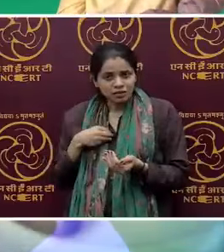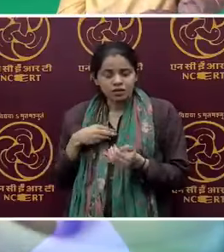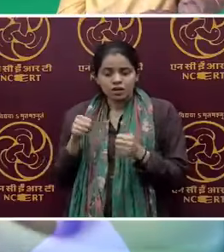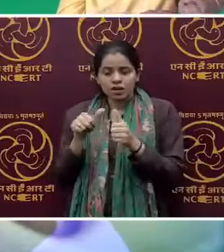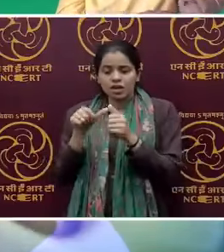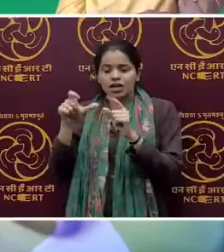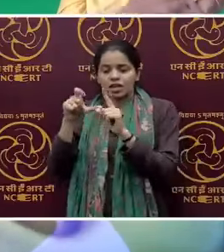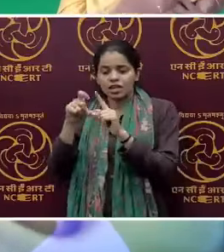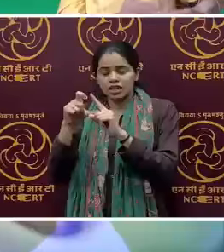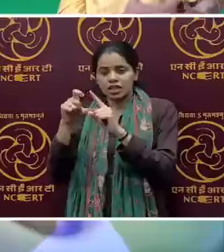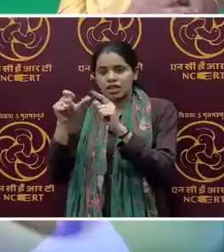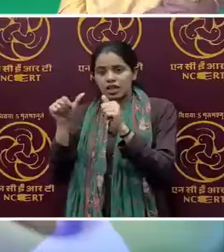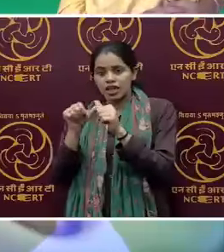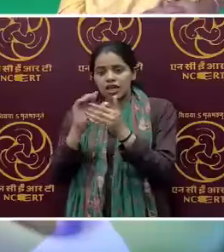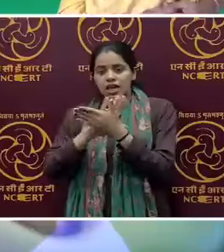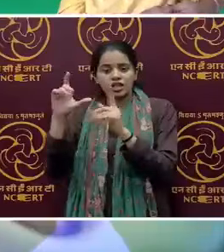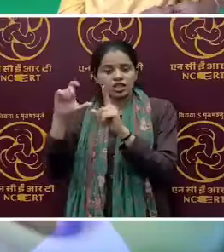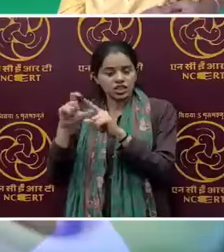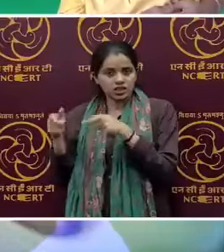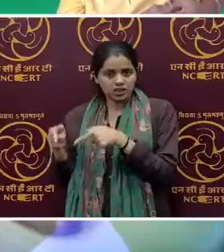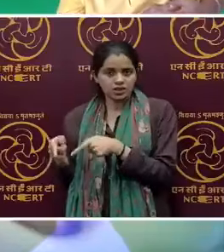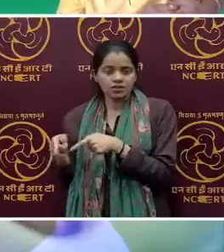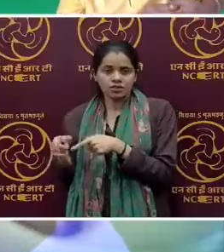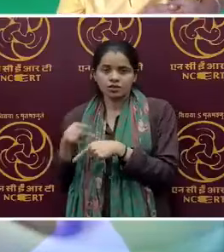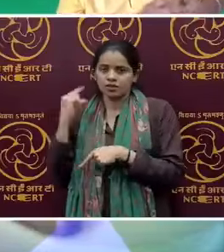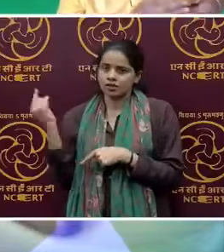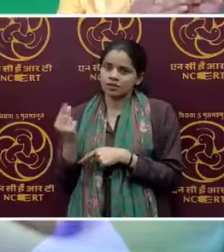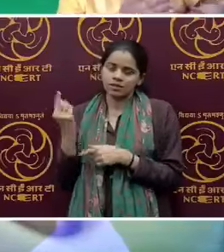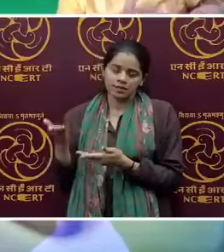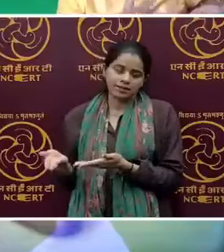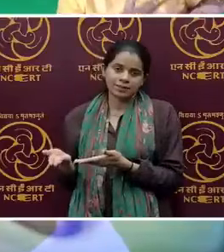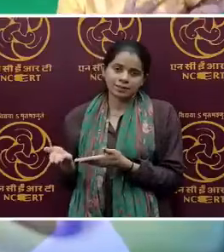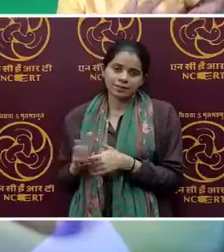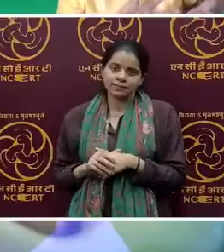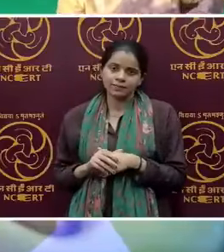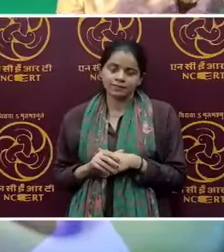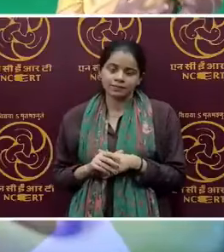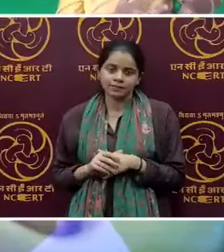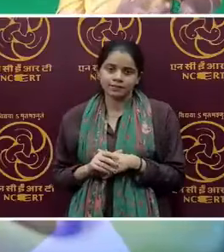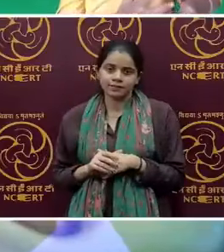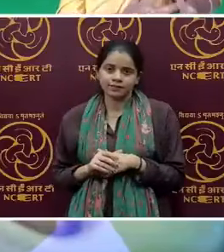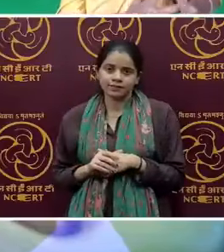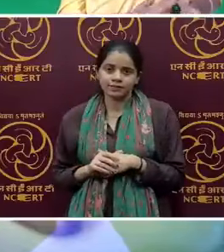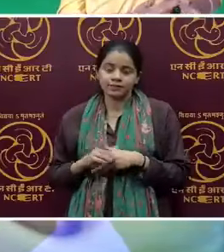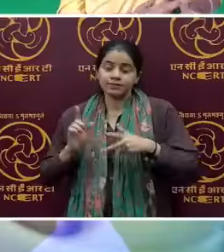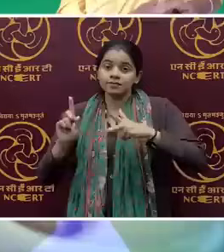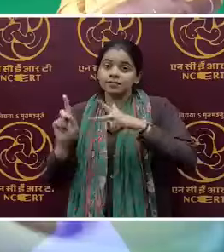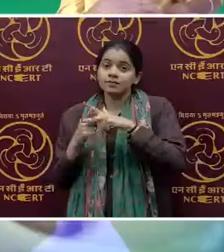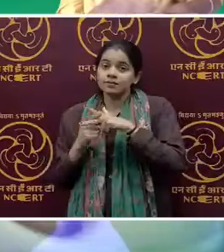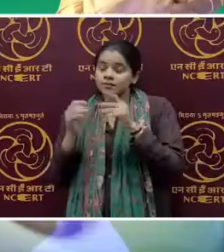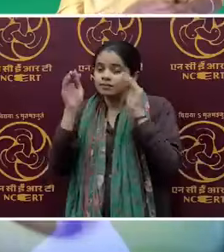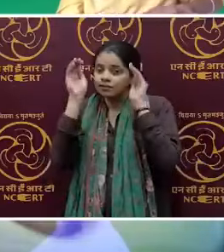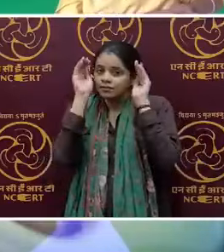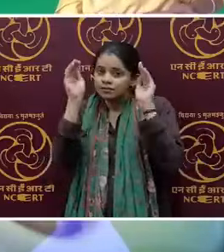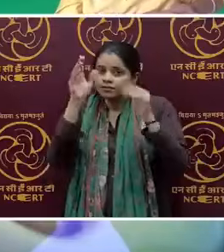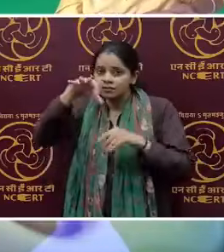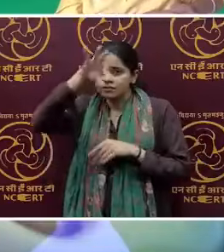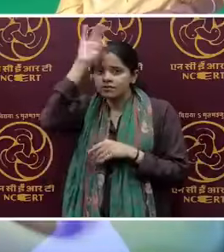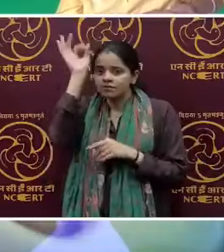ASD, which is again Indianized tool being which focuses on